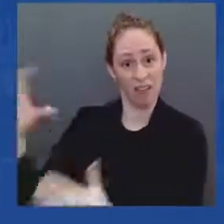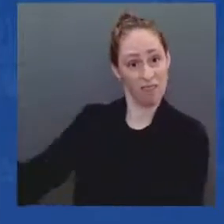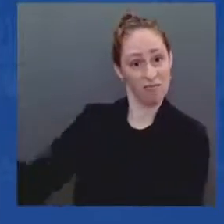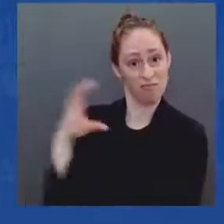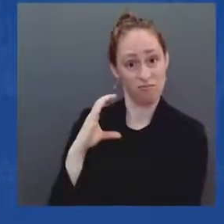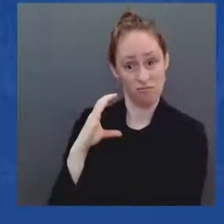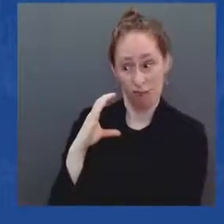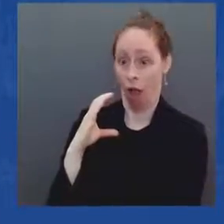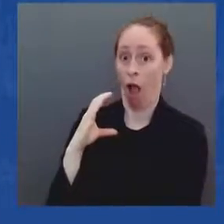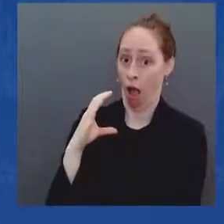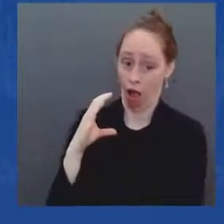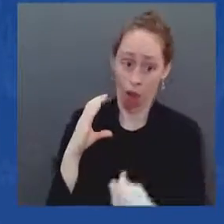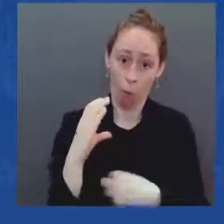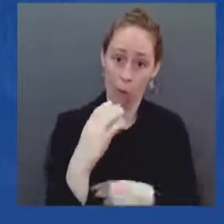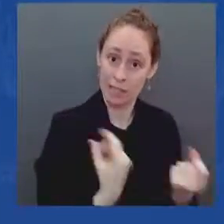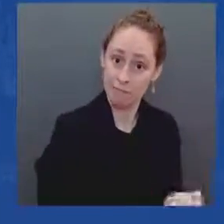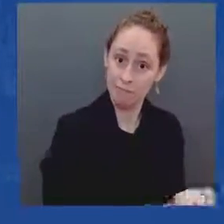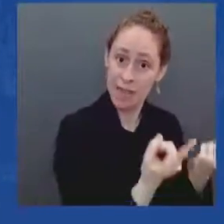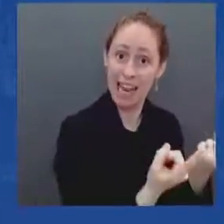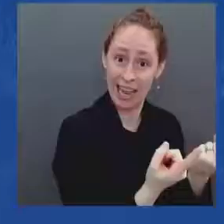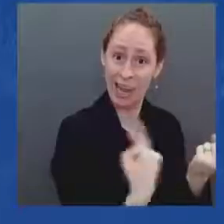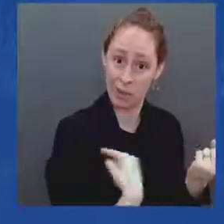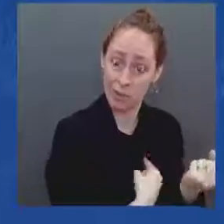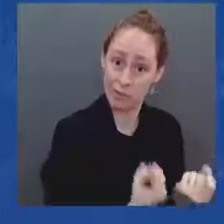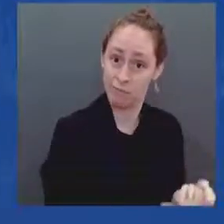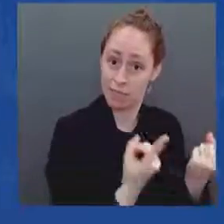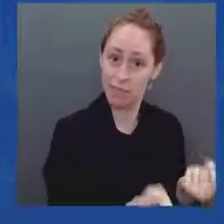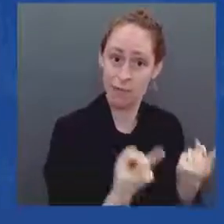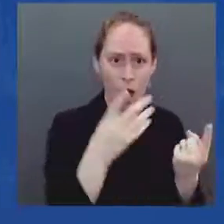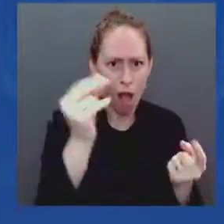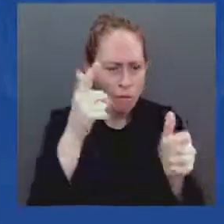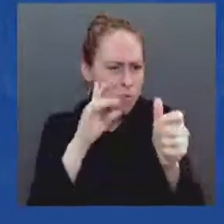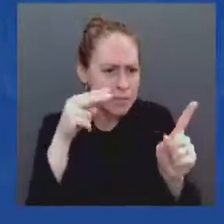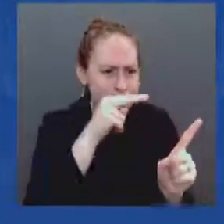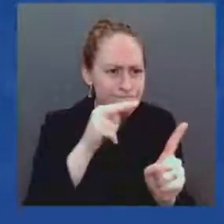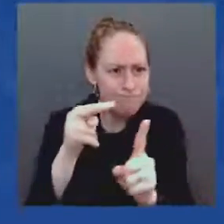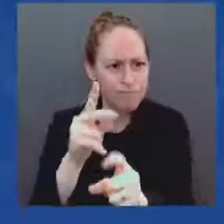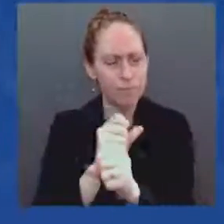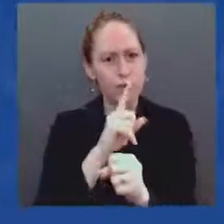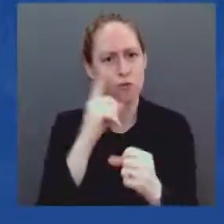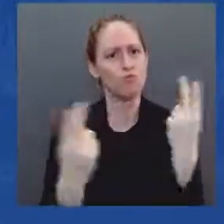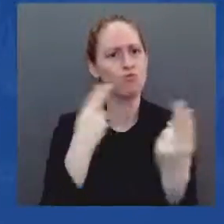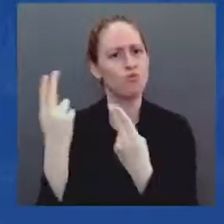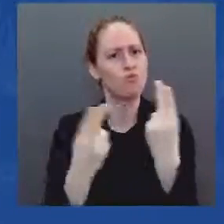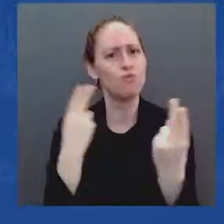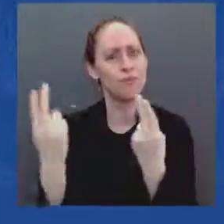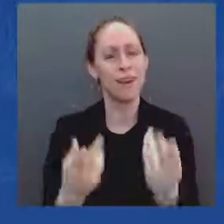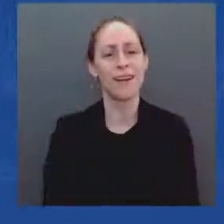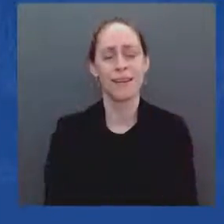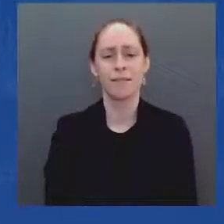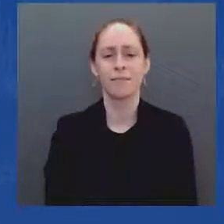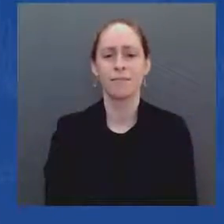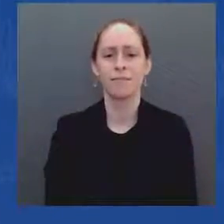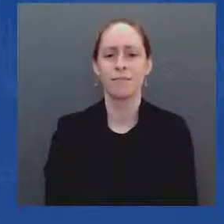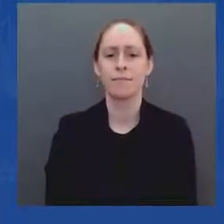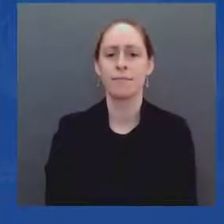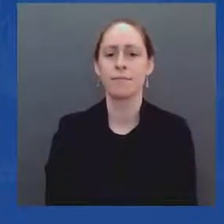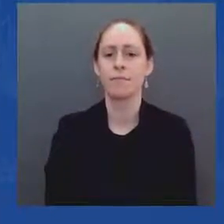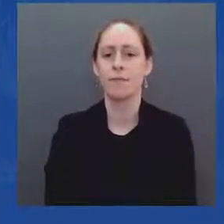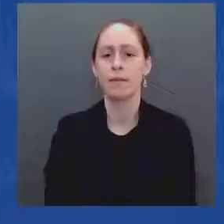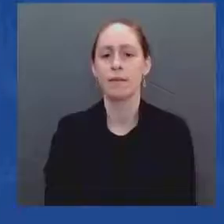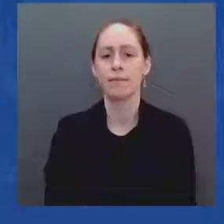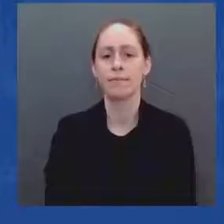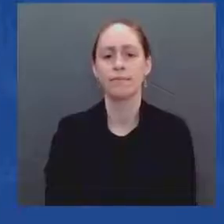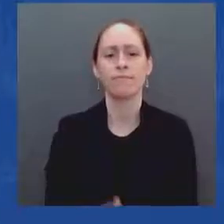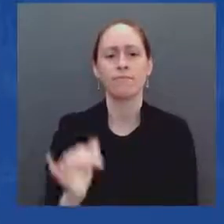Secretary Raimondo. She led a panel discussion on my passion of increasing computer science education in